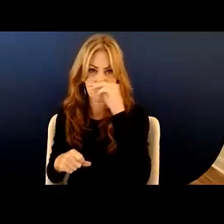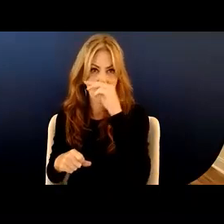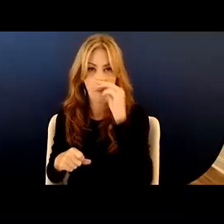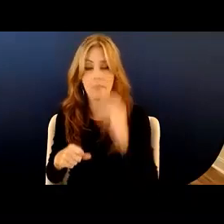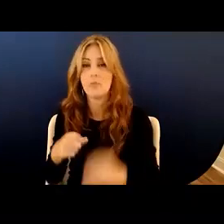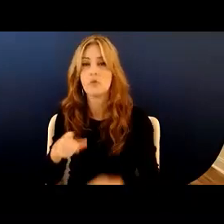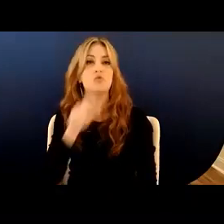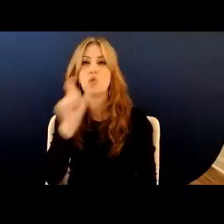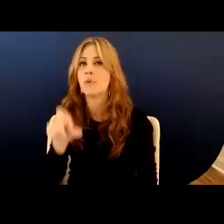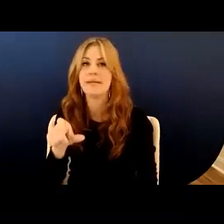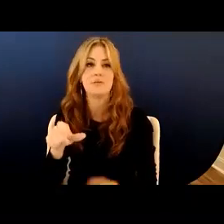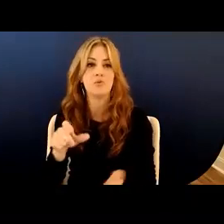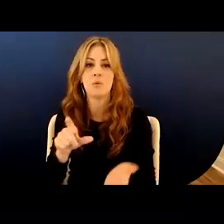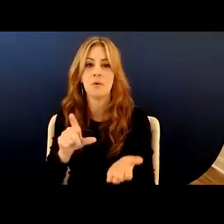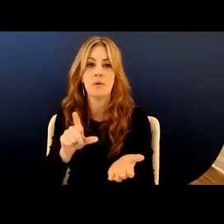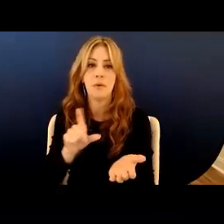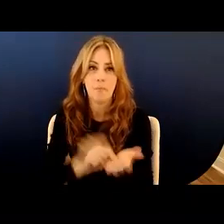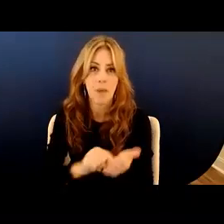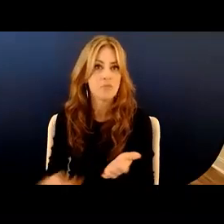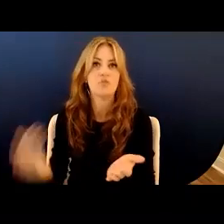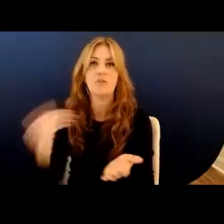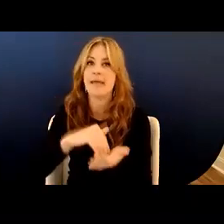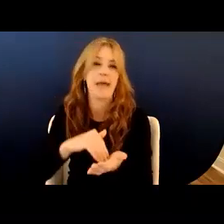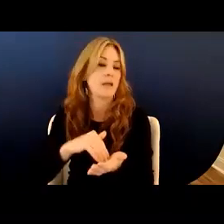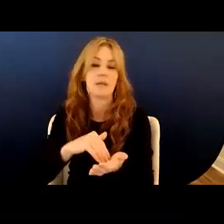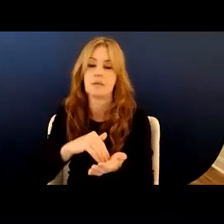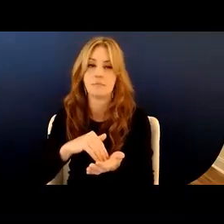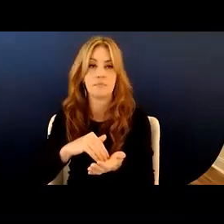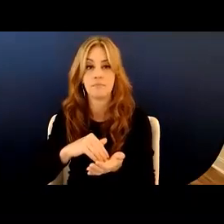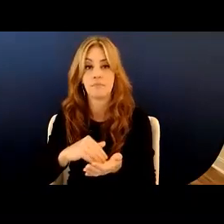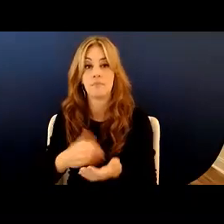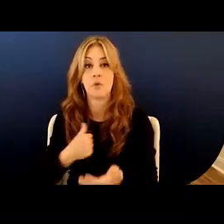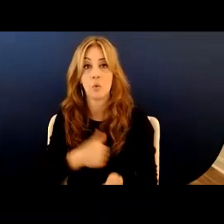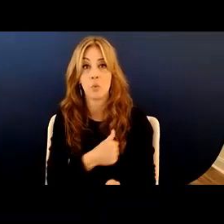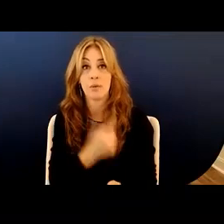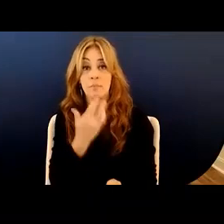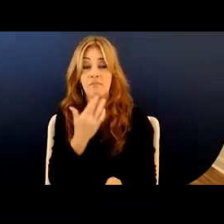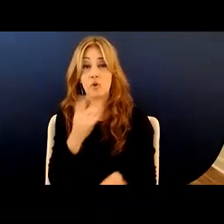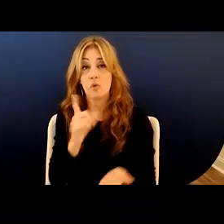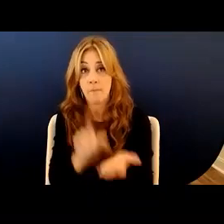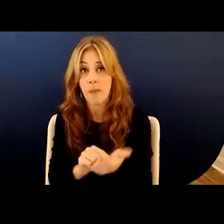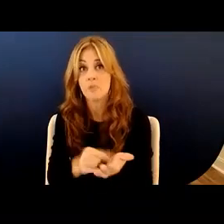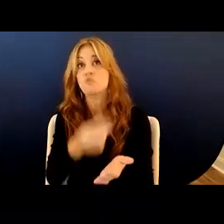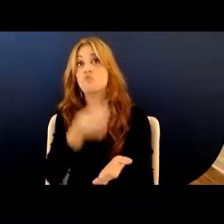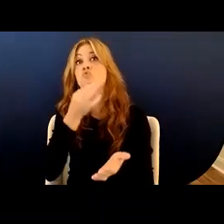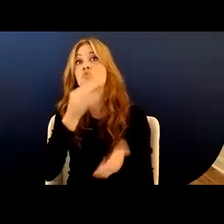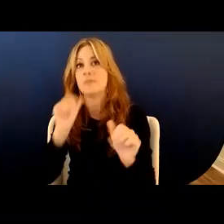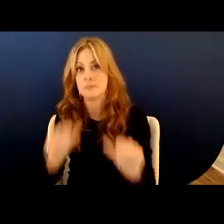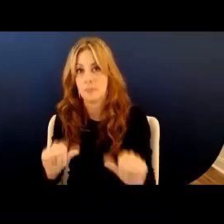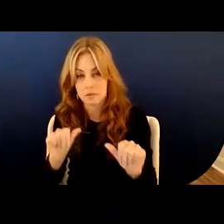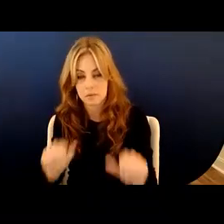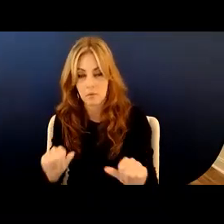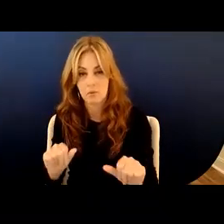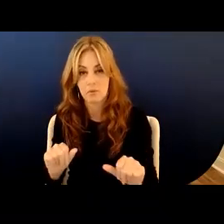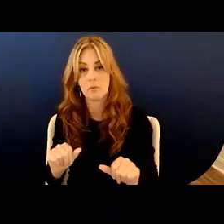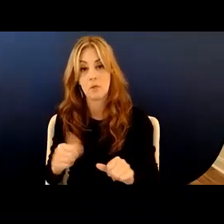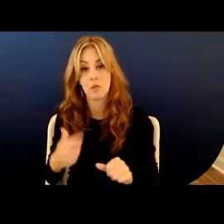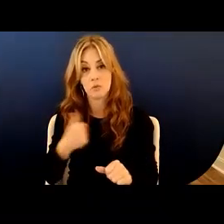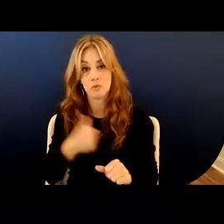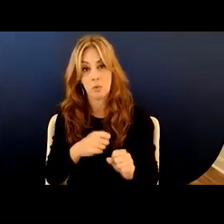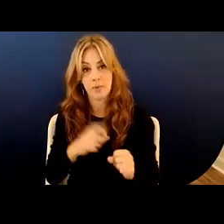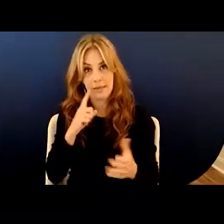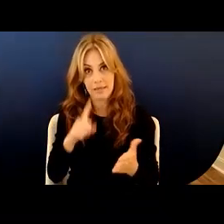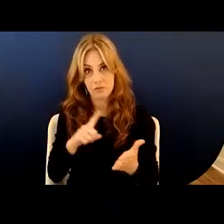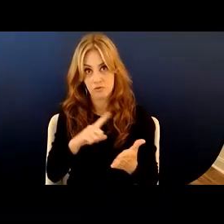don't need to publish your poster again. We like you to publish it as soon as possible, again, for us to be able to check